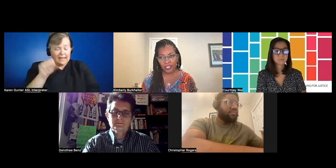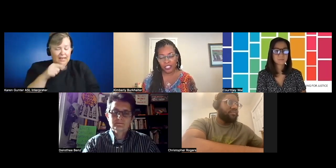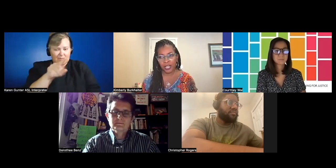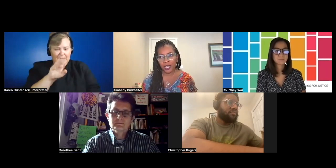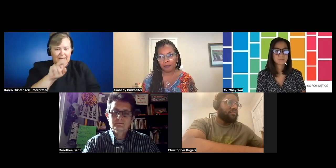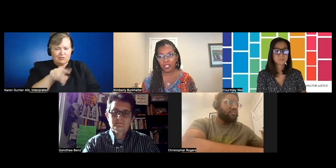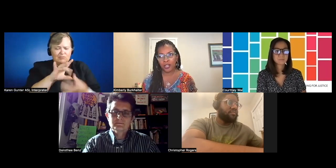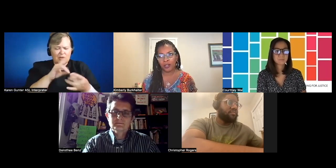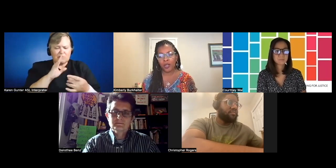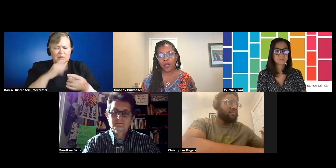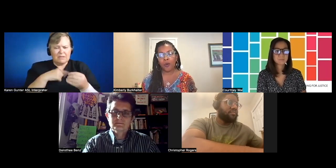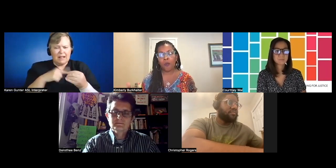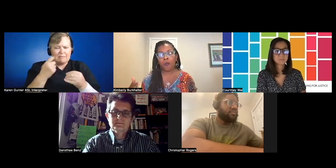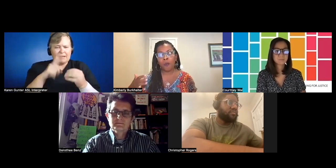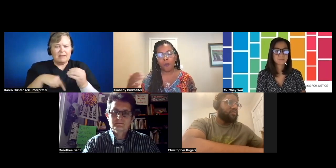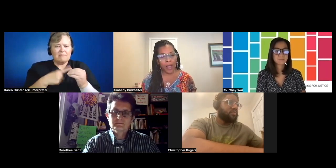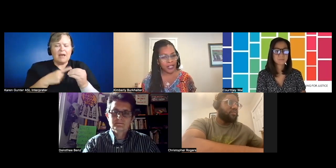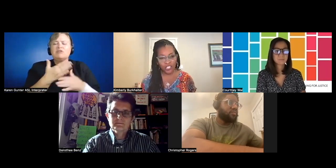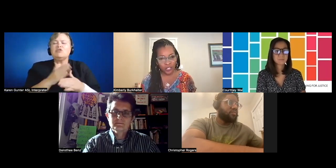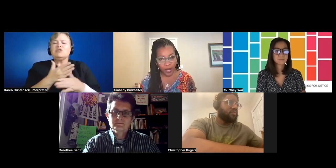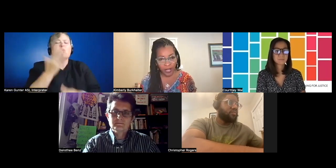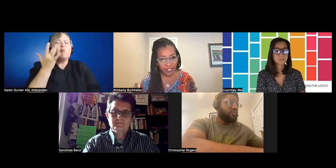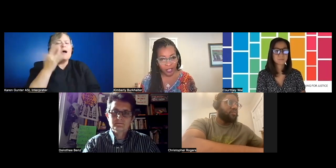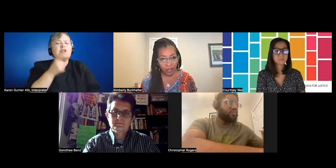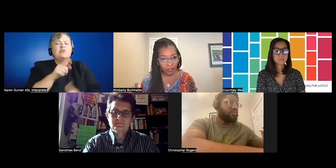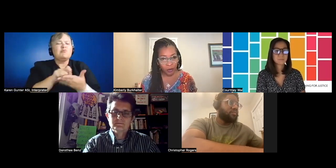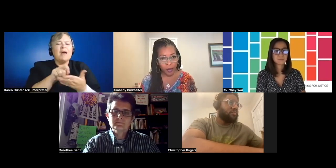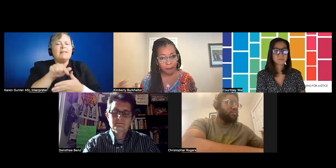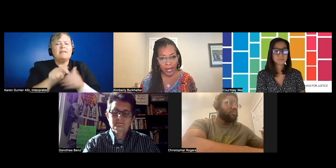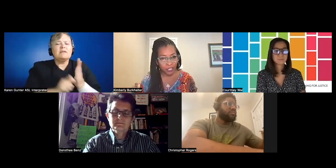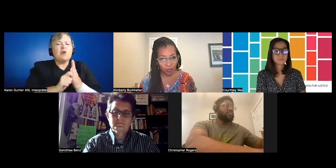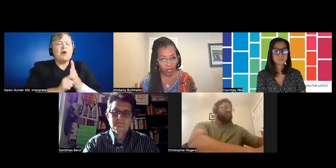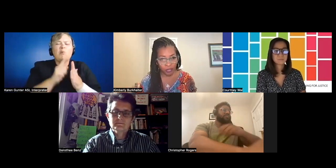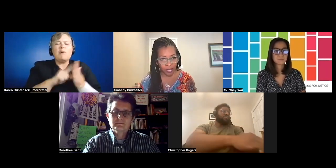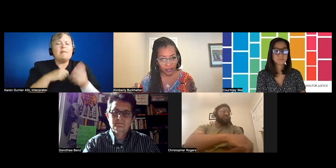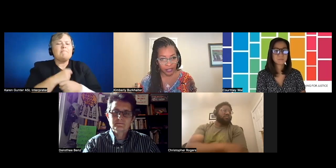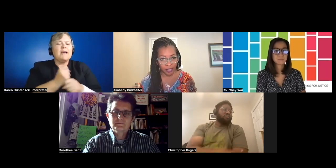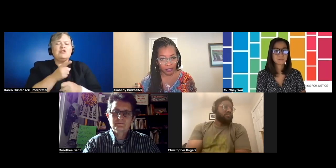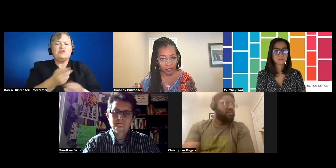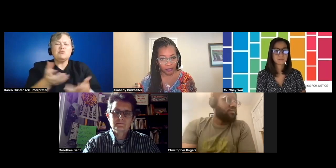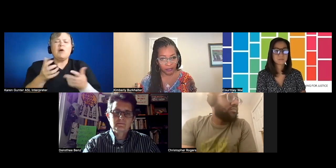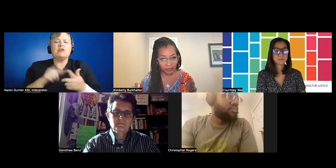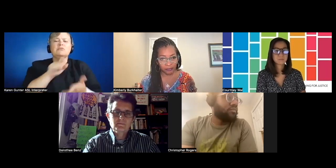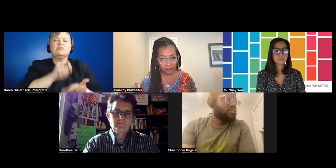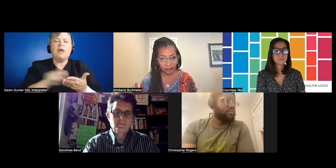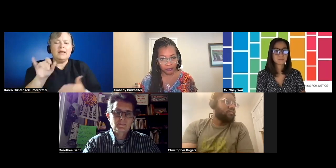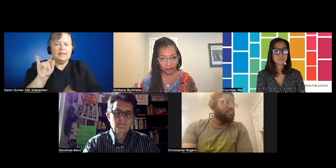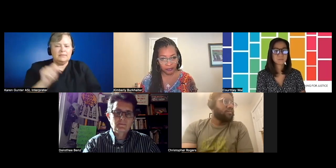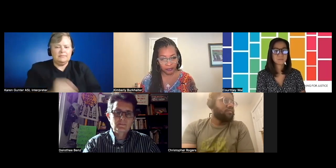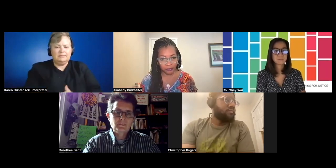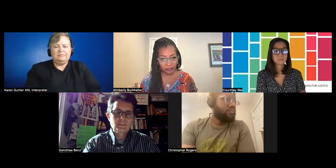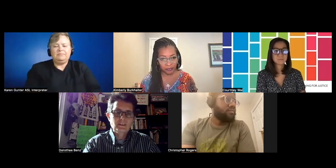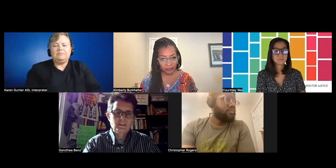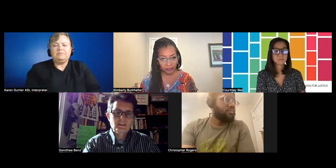and just share, why did you write this article? What made you want to write this article?